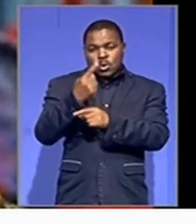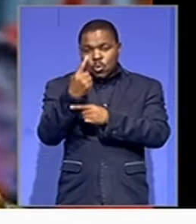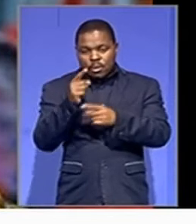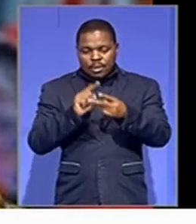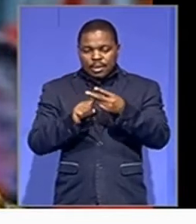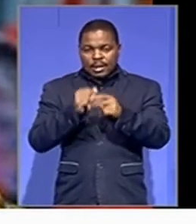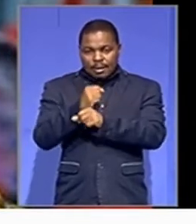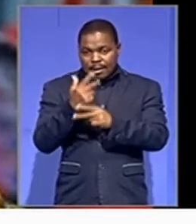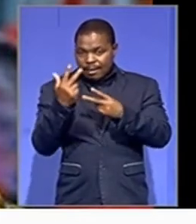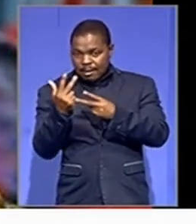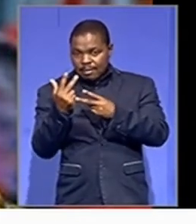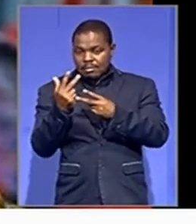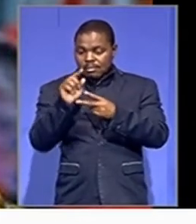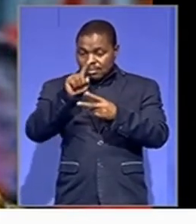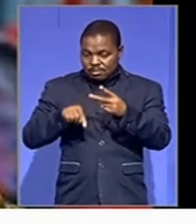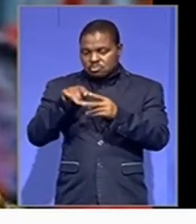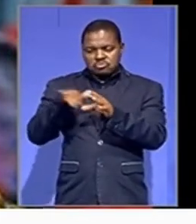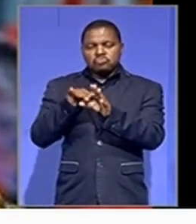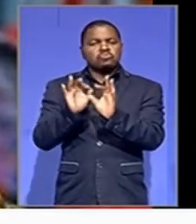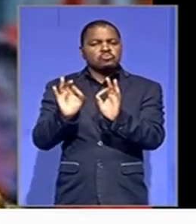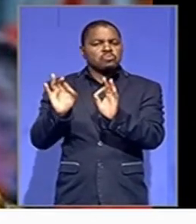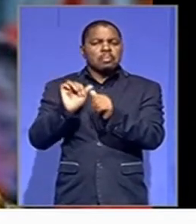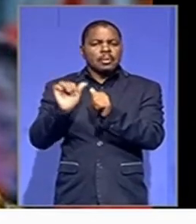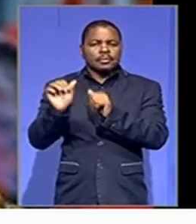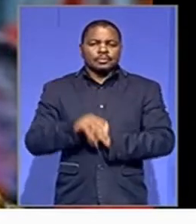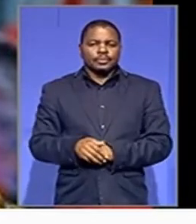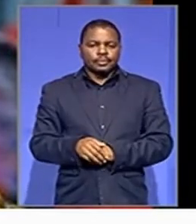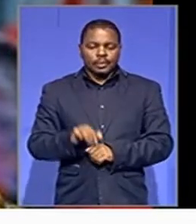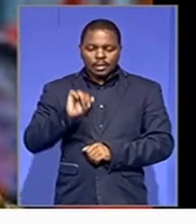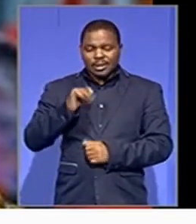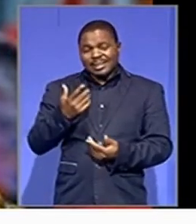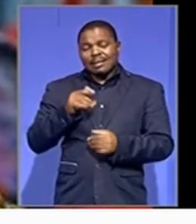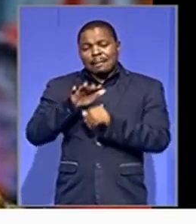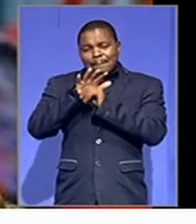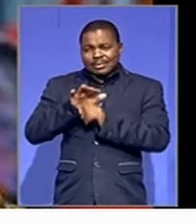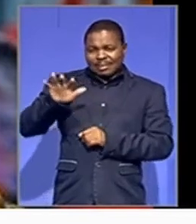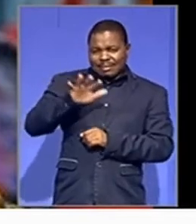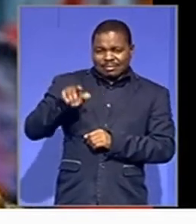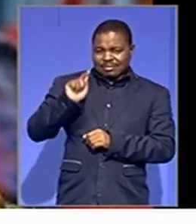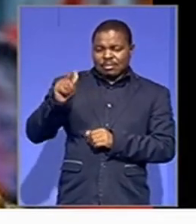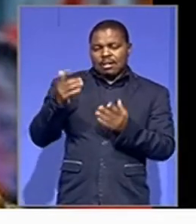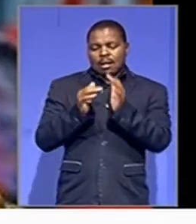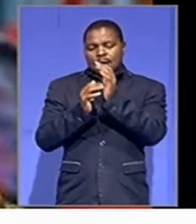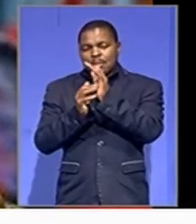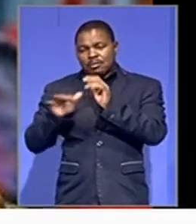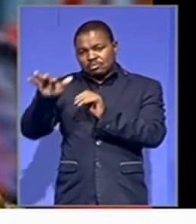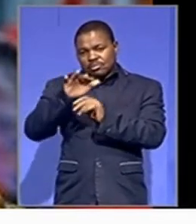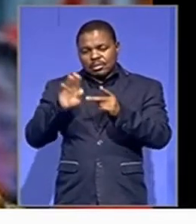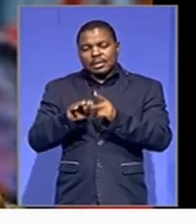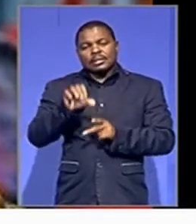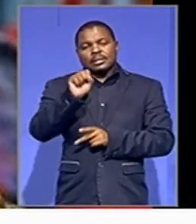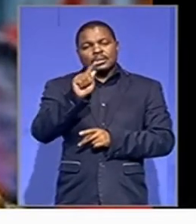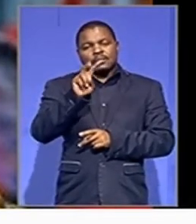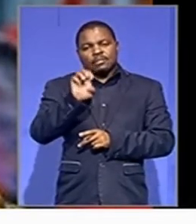grade 8 in particular, especially in our pressure areas, Emalahleni,